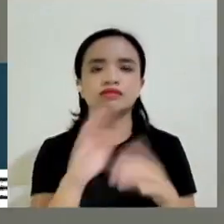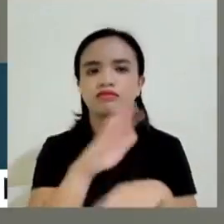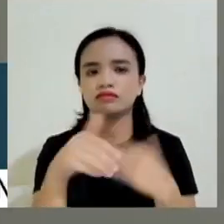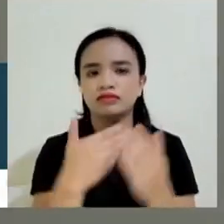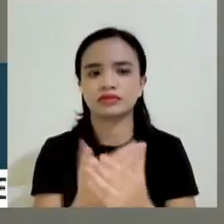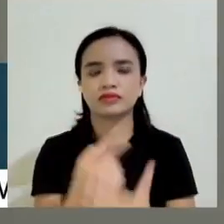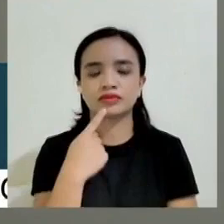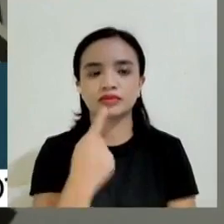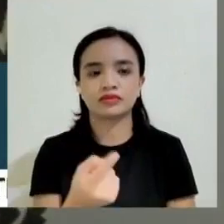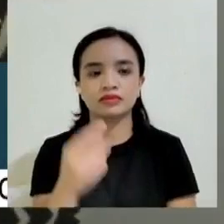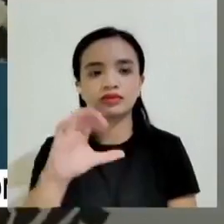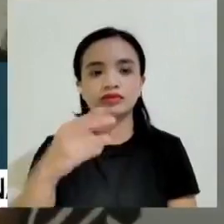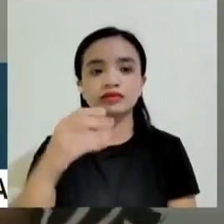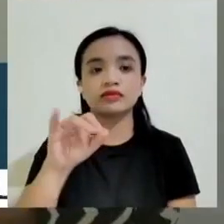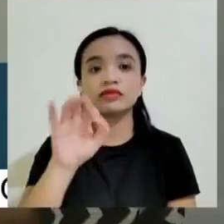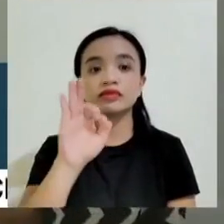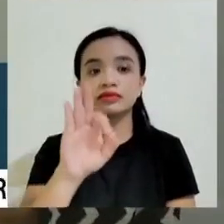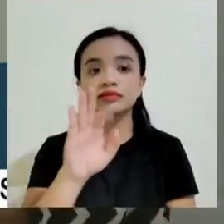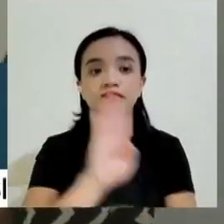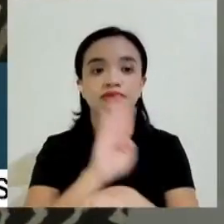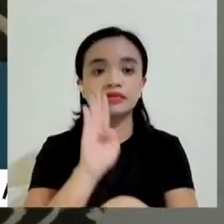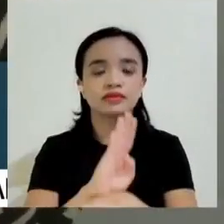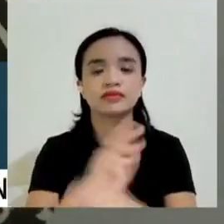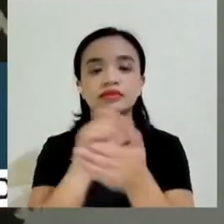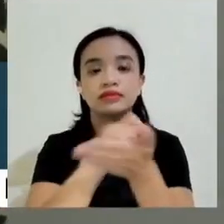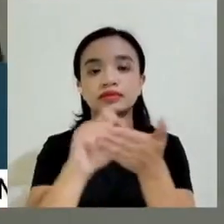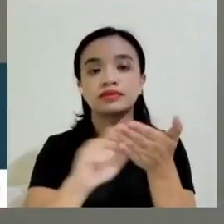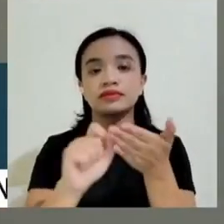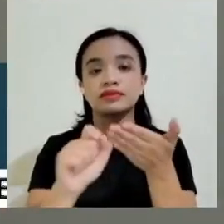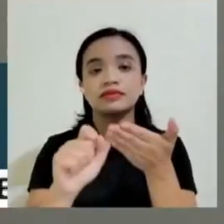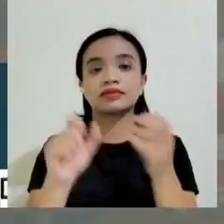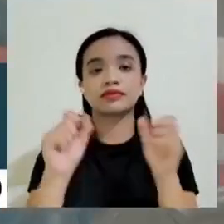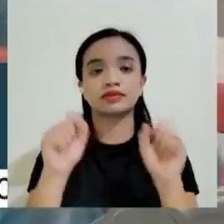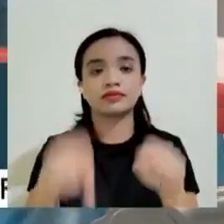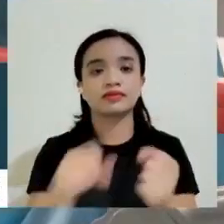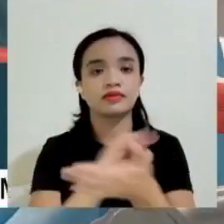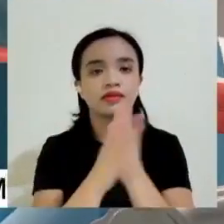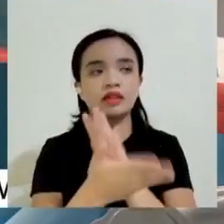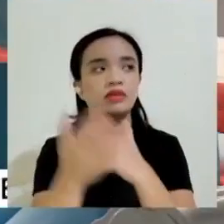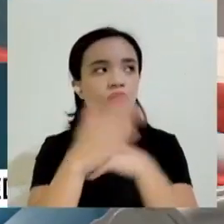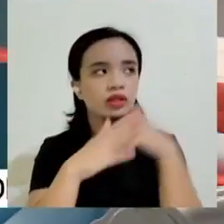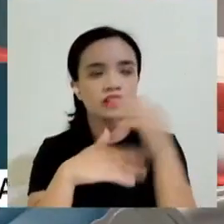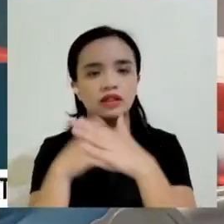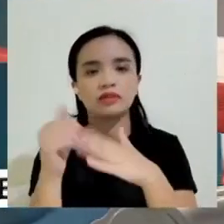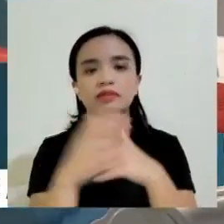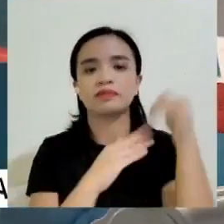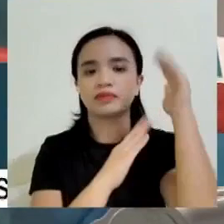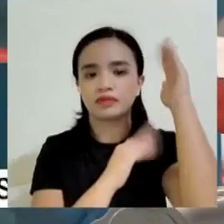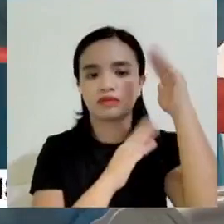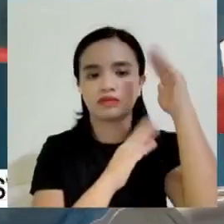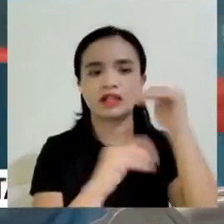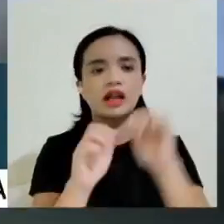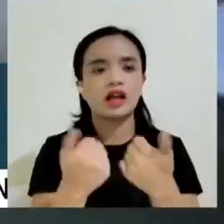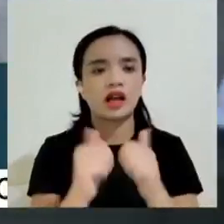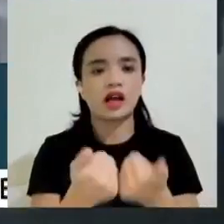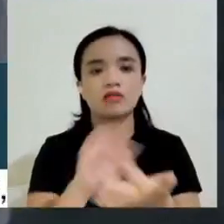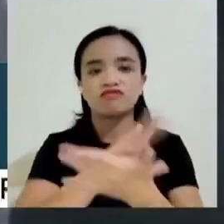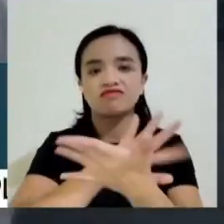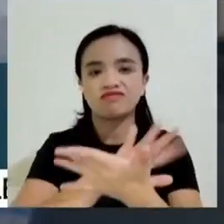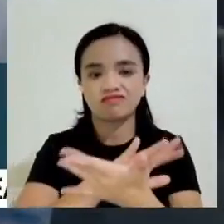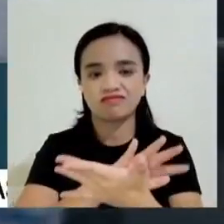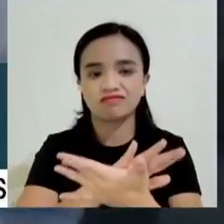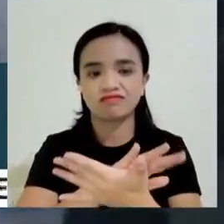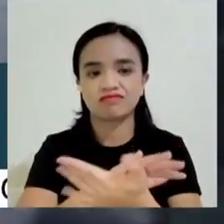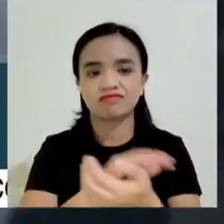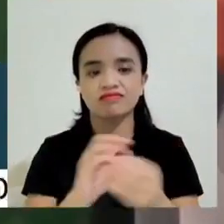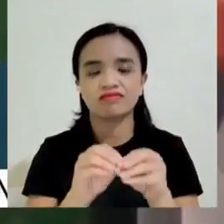Lourdes Fernandez, the write-ups can also be a source of comfort and hope like how the coronavirus chronicles were to her and their